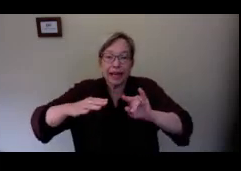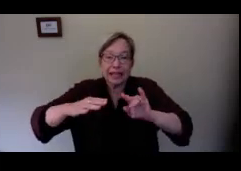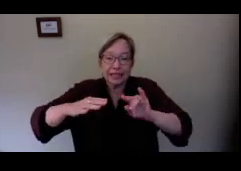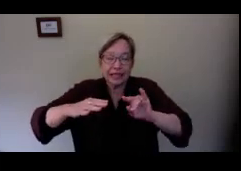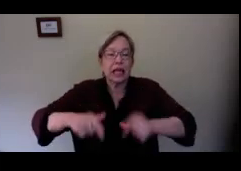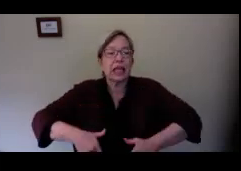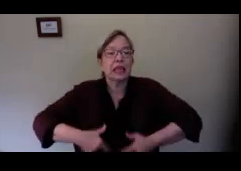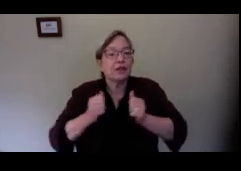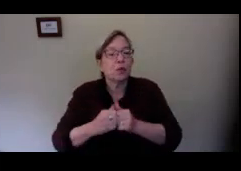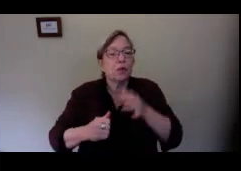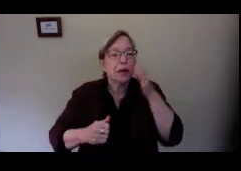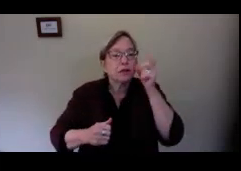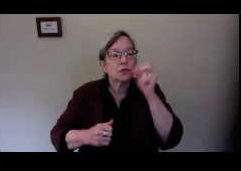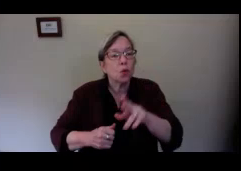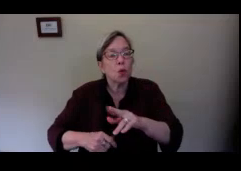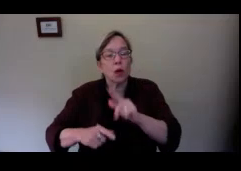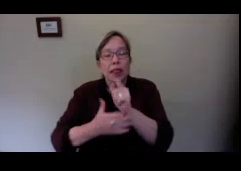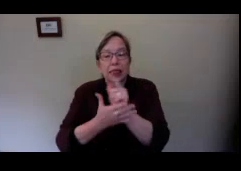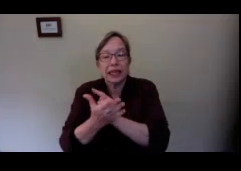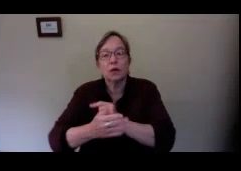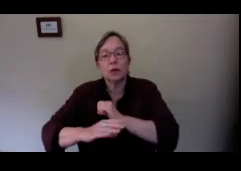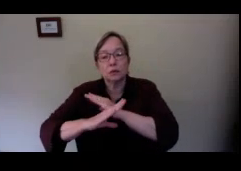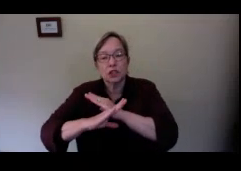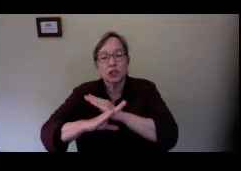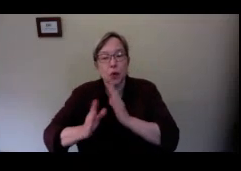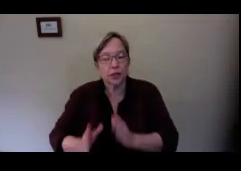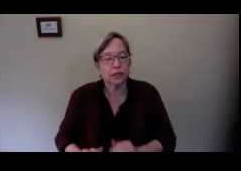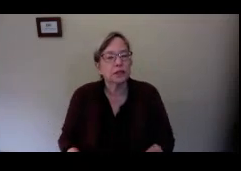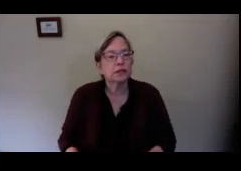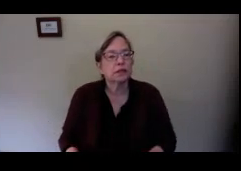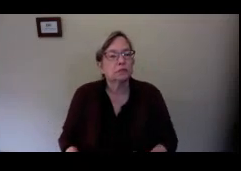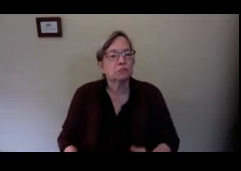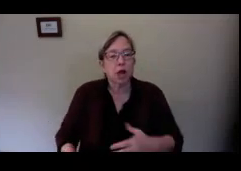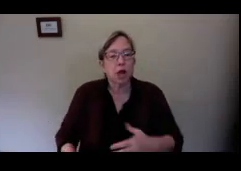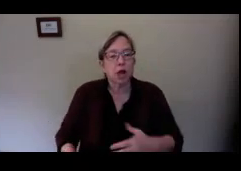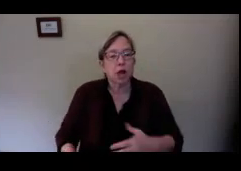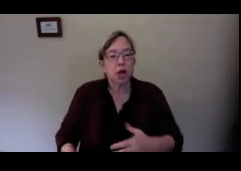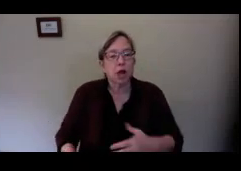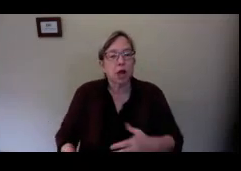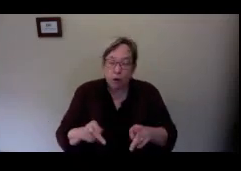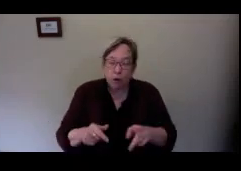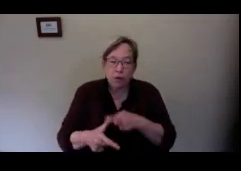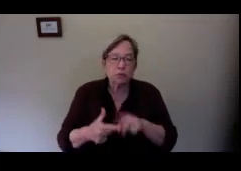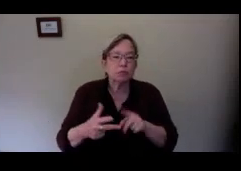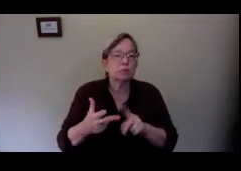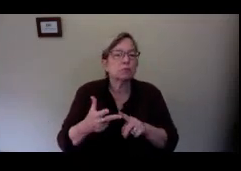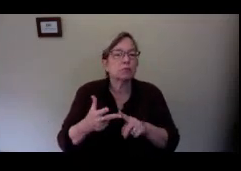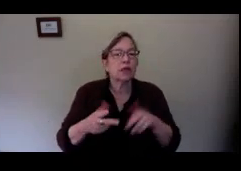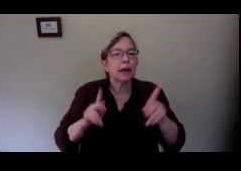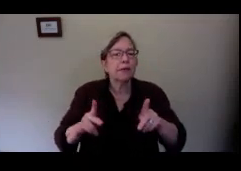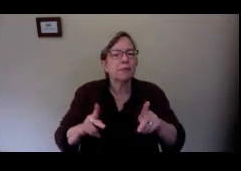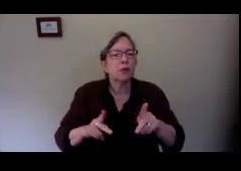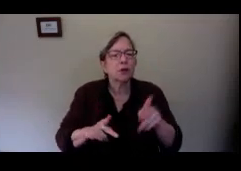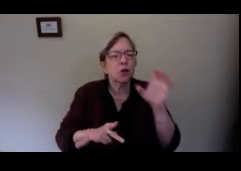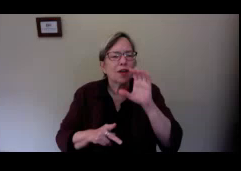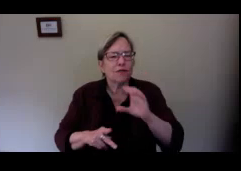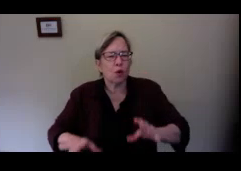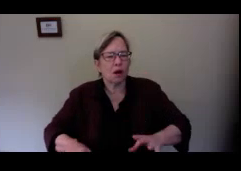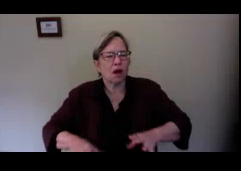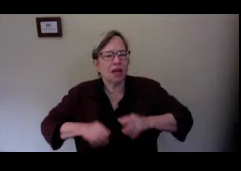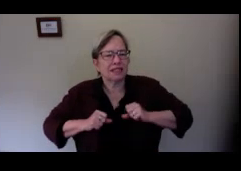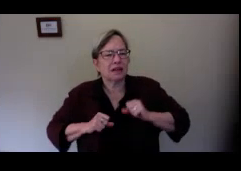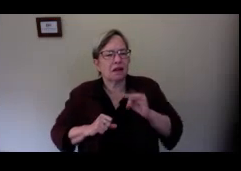with parents or legal custodians. It covers pregnant persons, and it covers people securing custody of children under